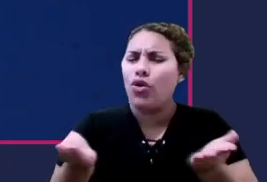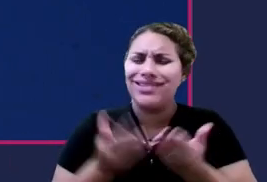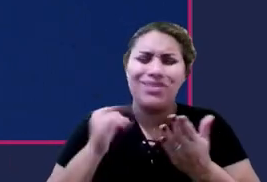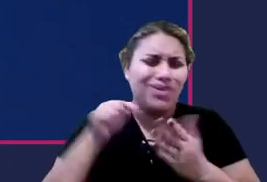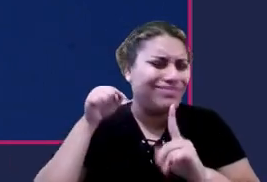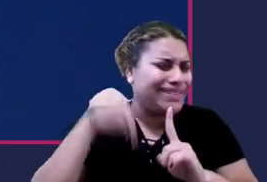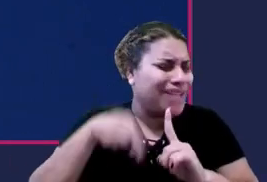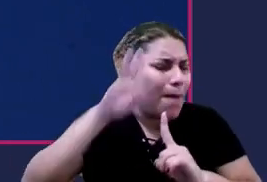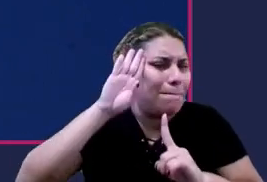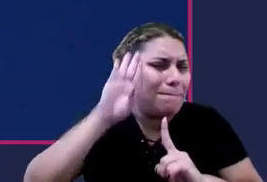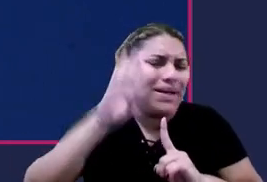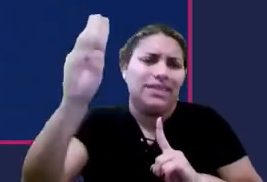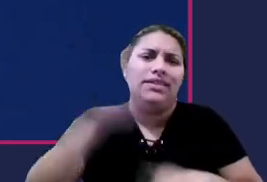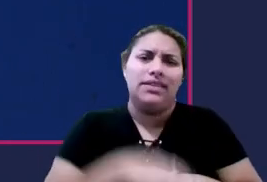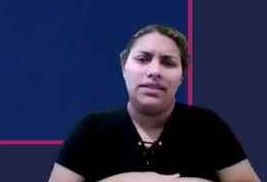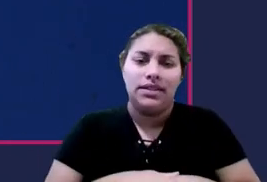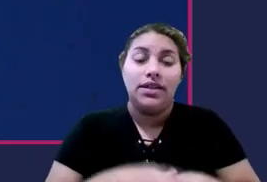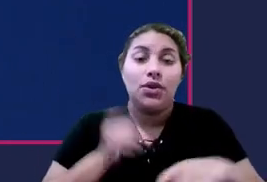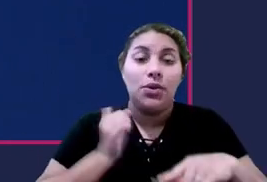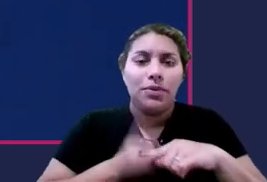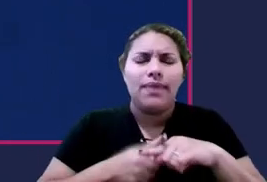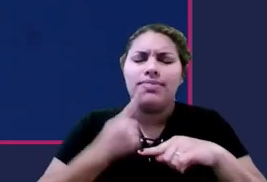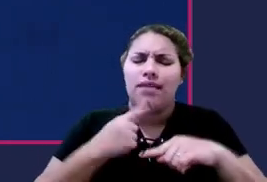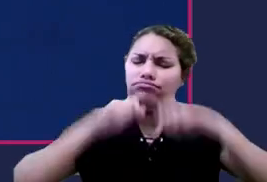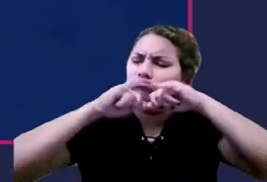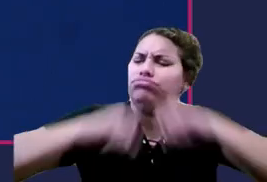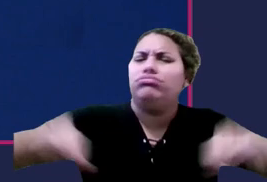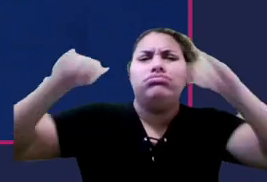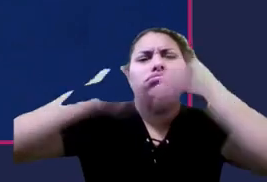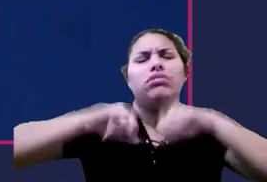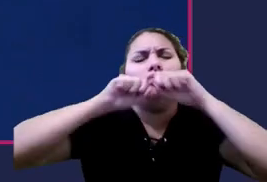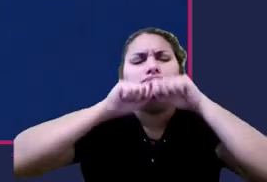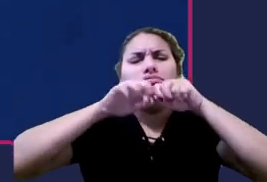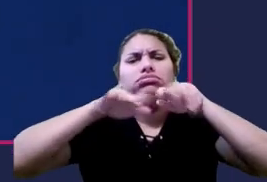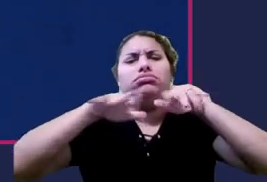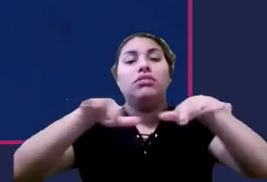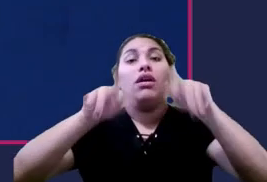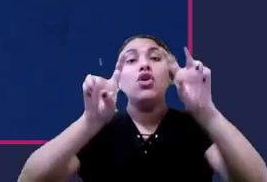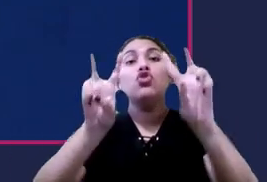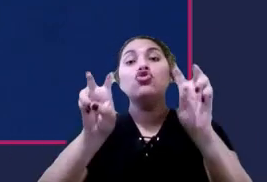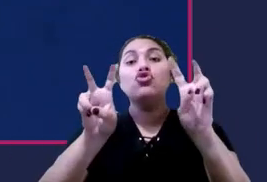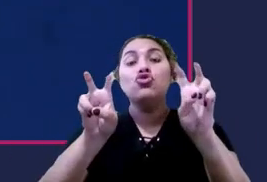are crucial so that we can